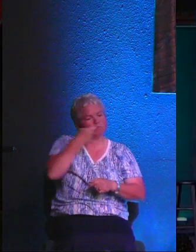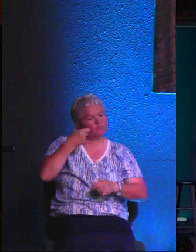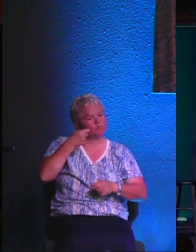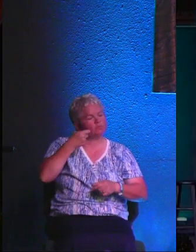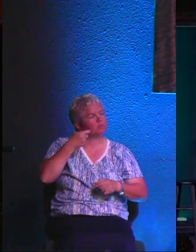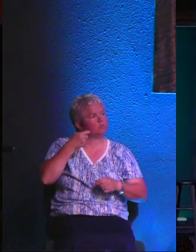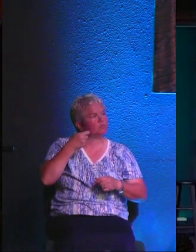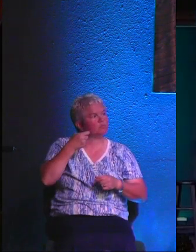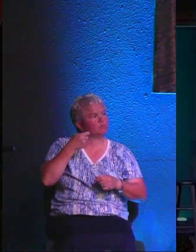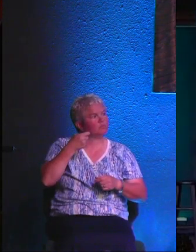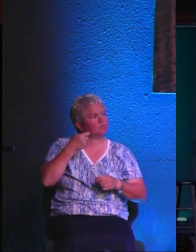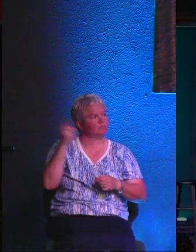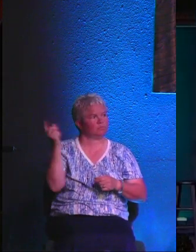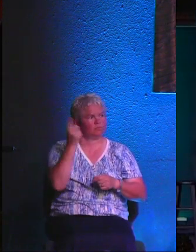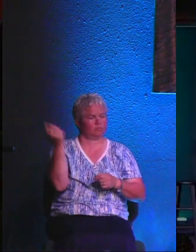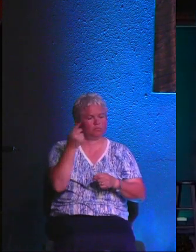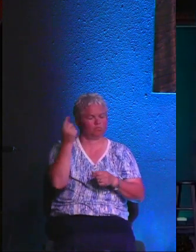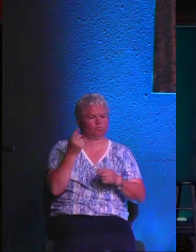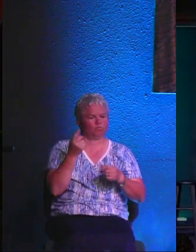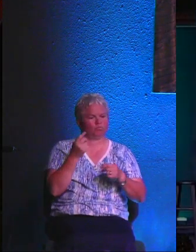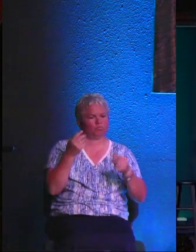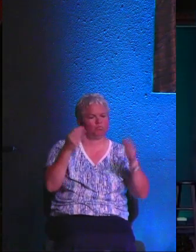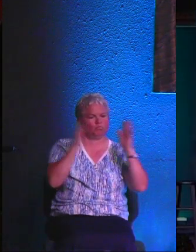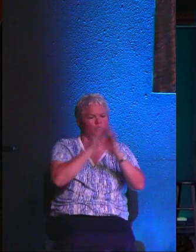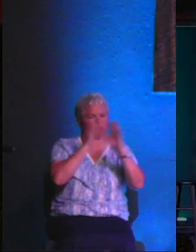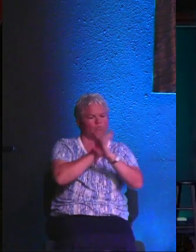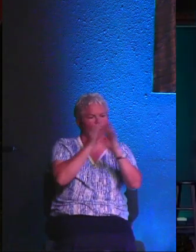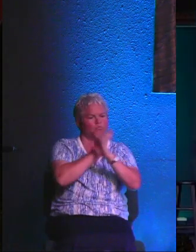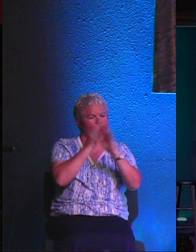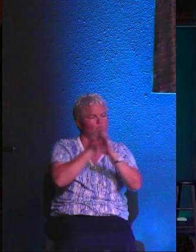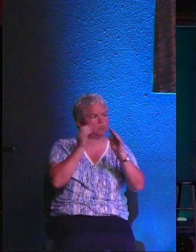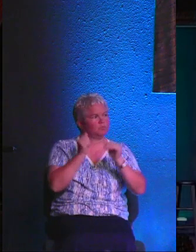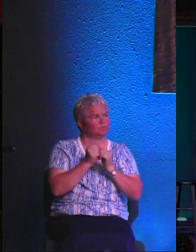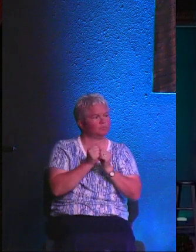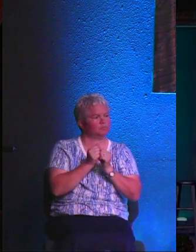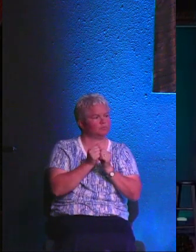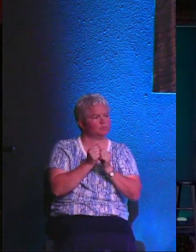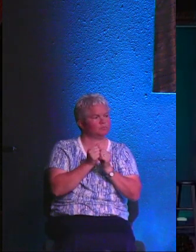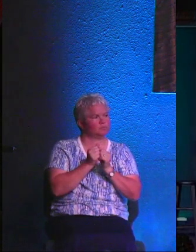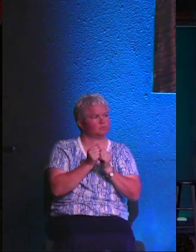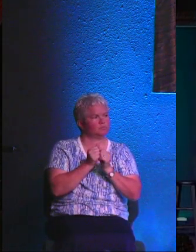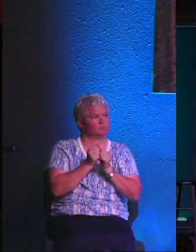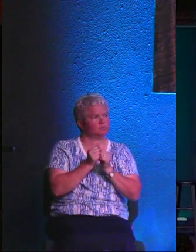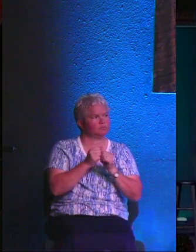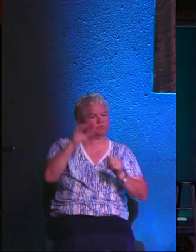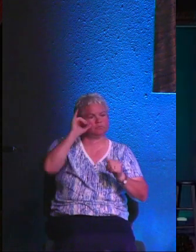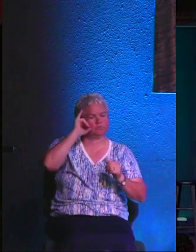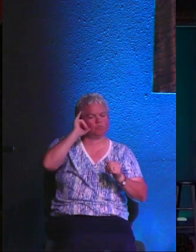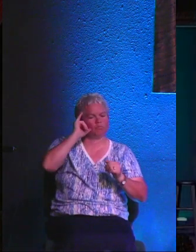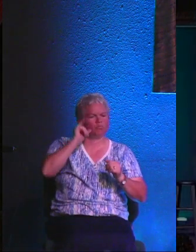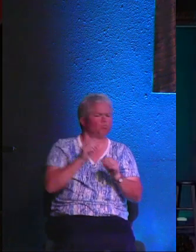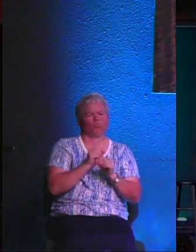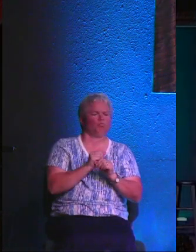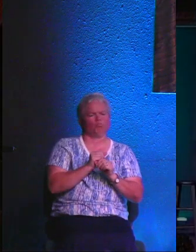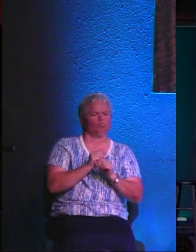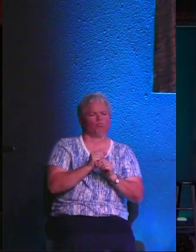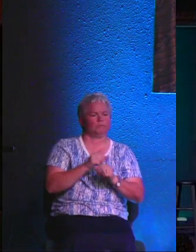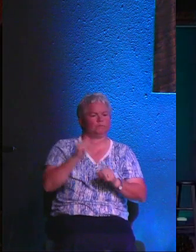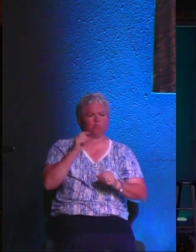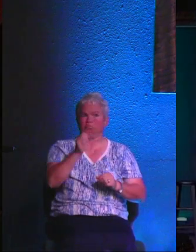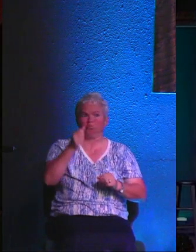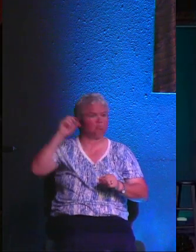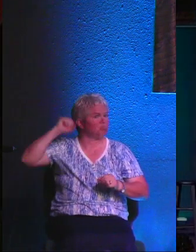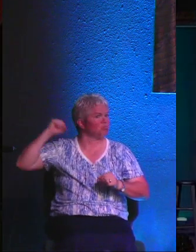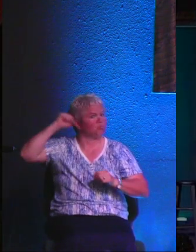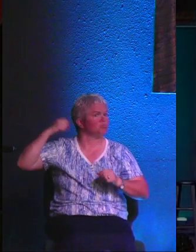addict. There was always chaos around our family, and I became addicted to becoming perfect. If they were going to be